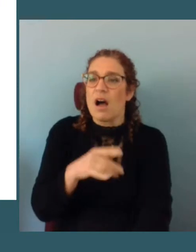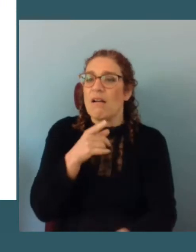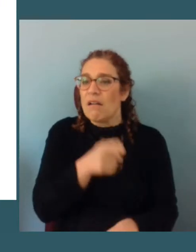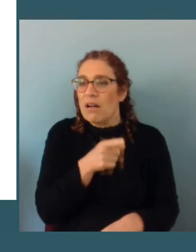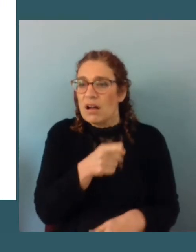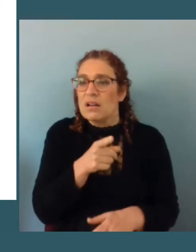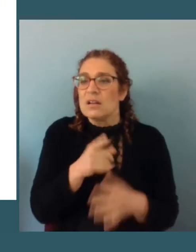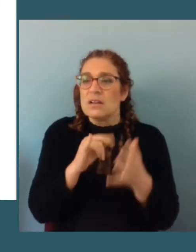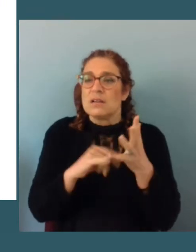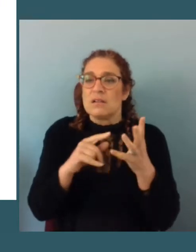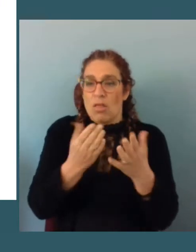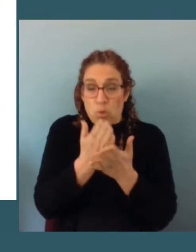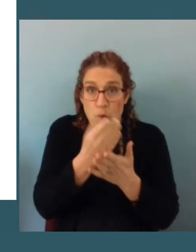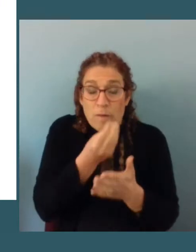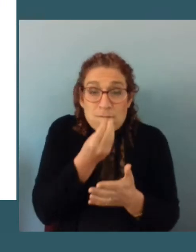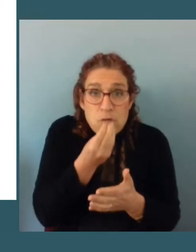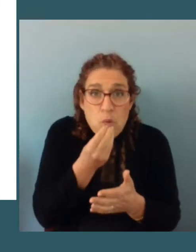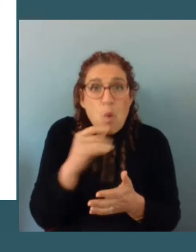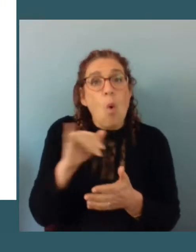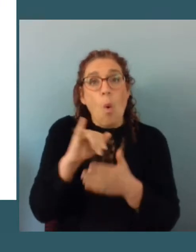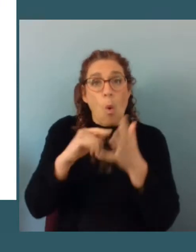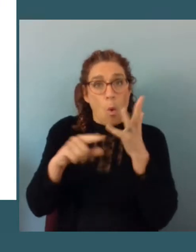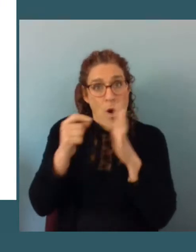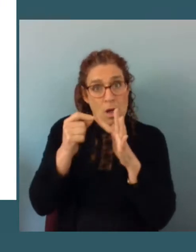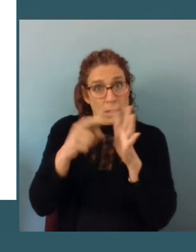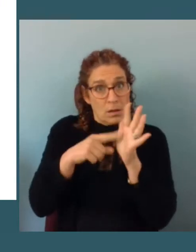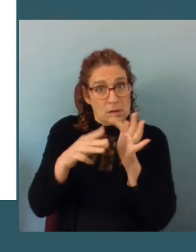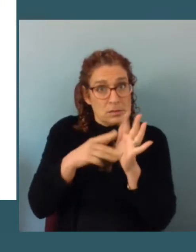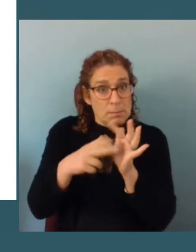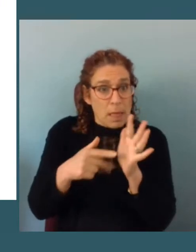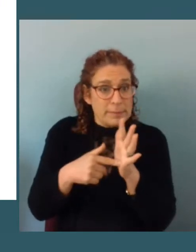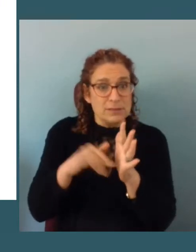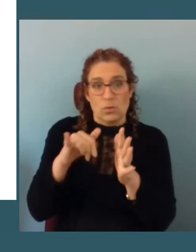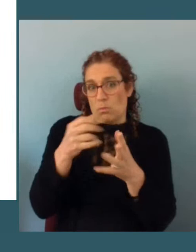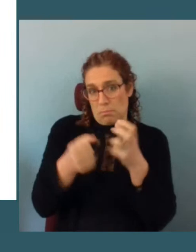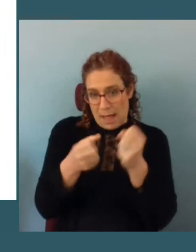supplements or the milks, as I'll go on to in the next slide.